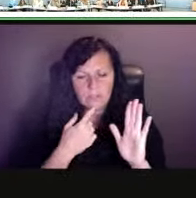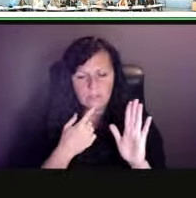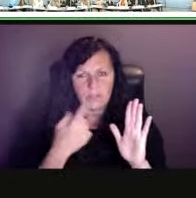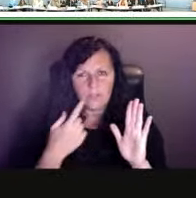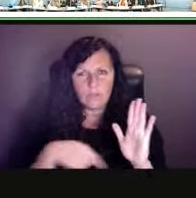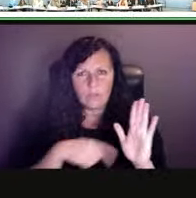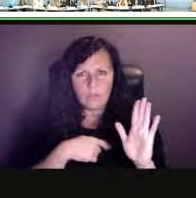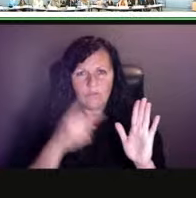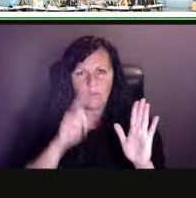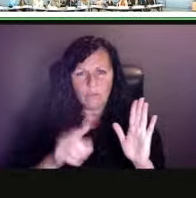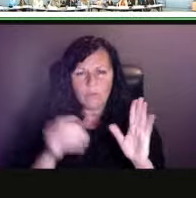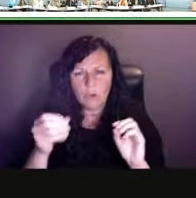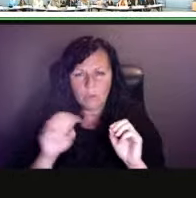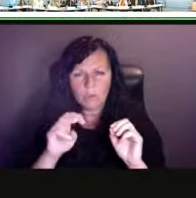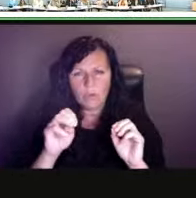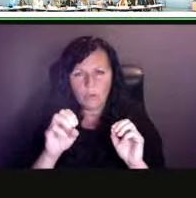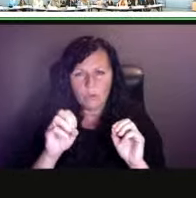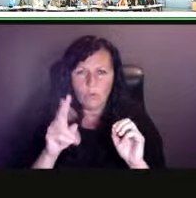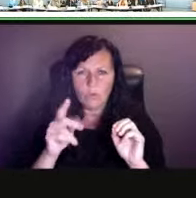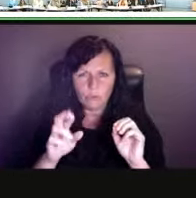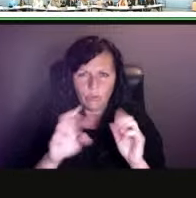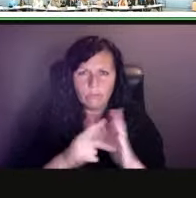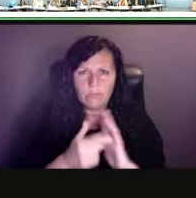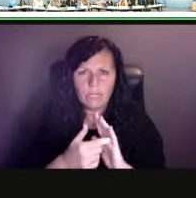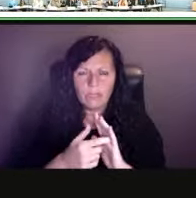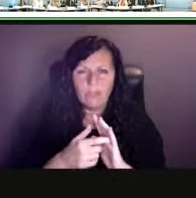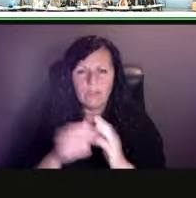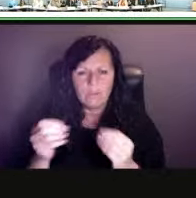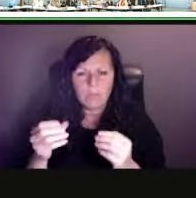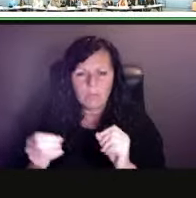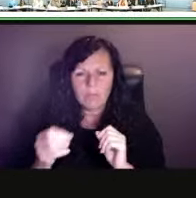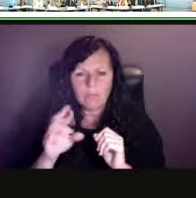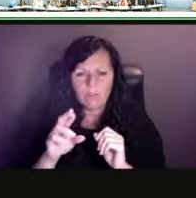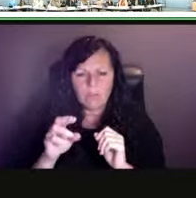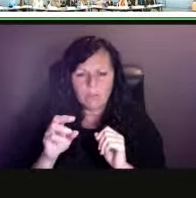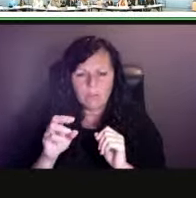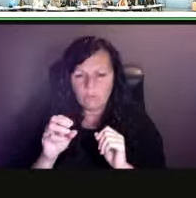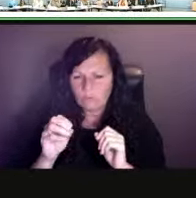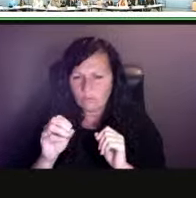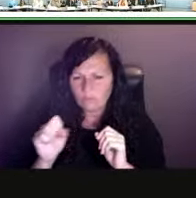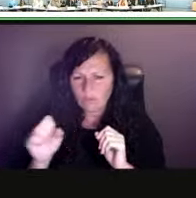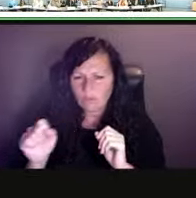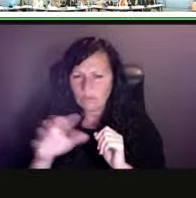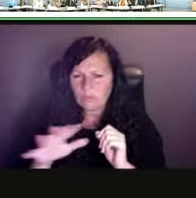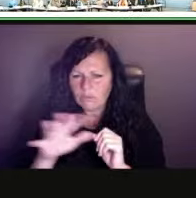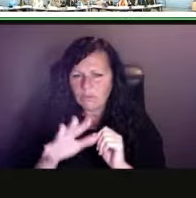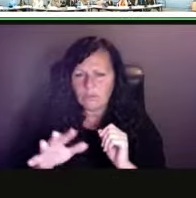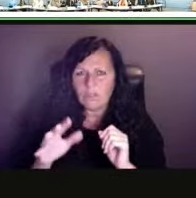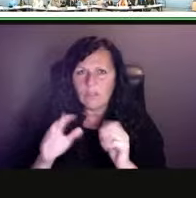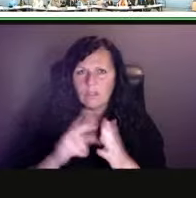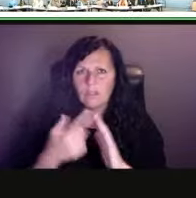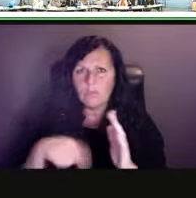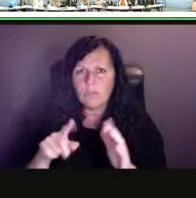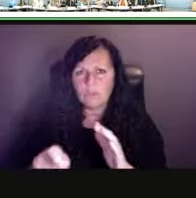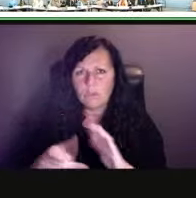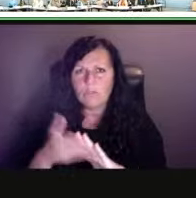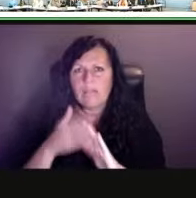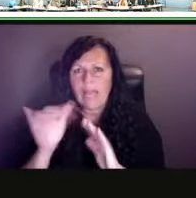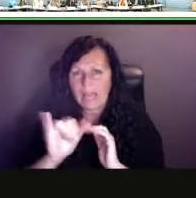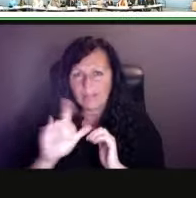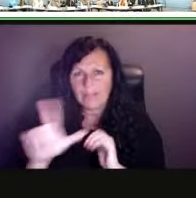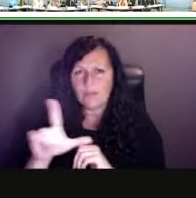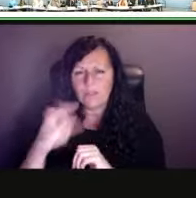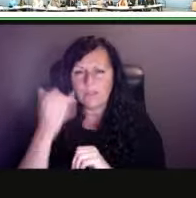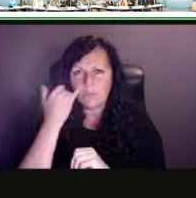owner. Which is the owner of the Roths Mall there, we are supposed to operate it as a library, and if we don't,